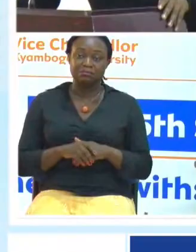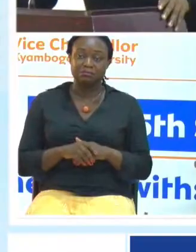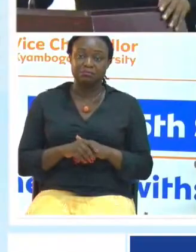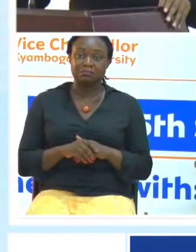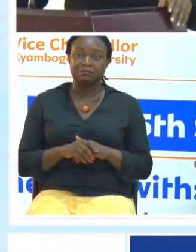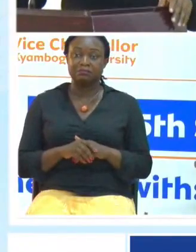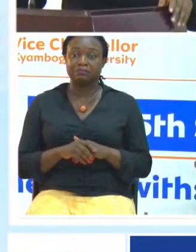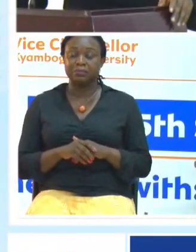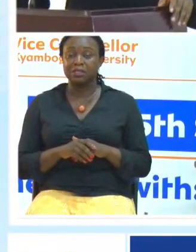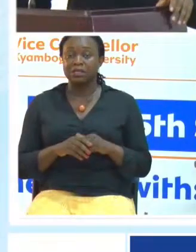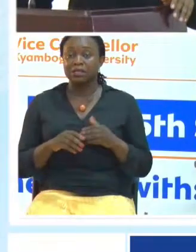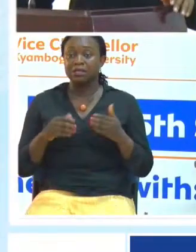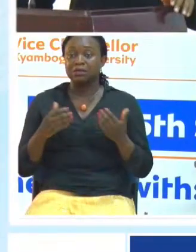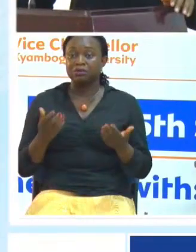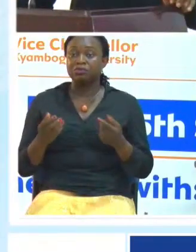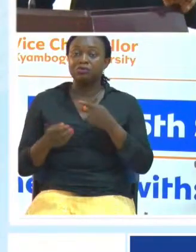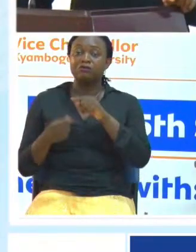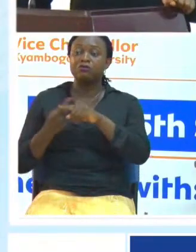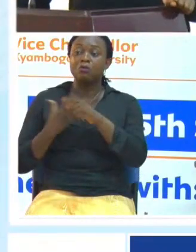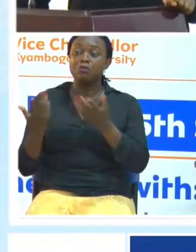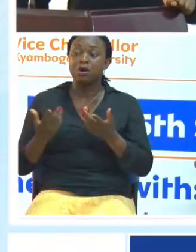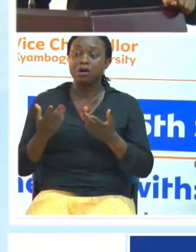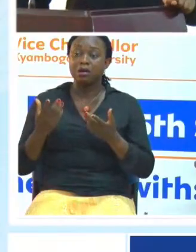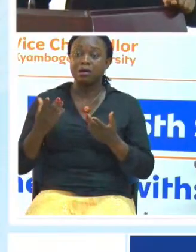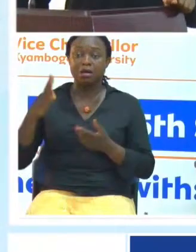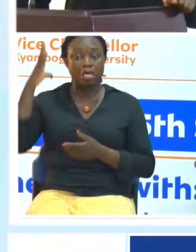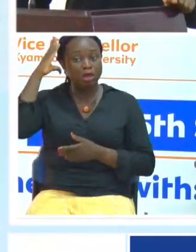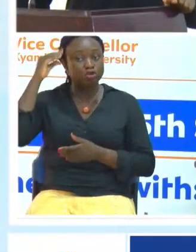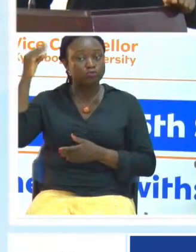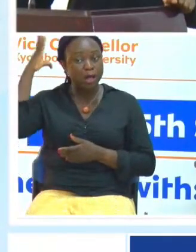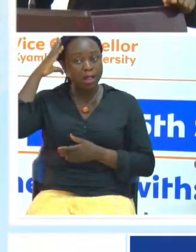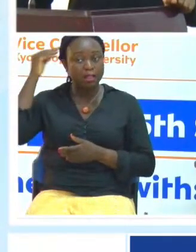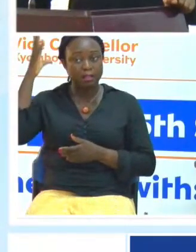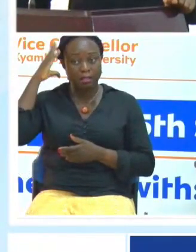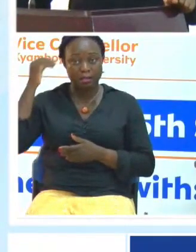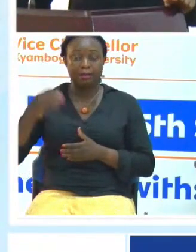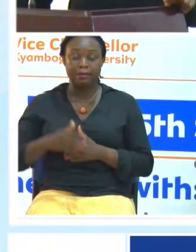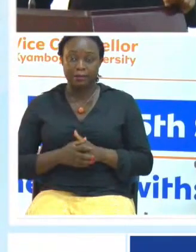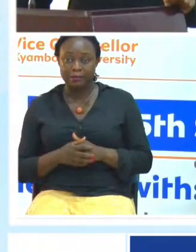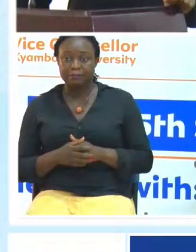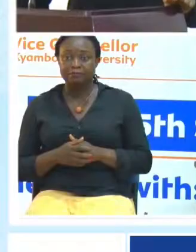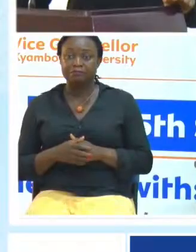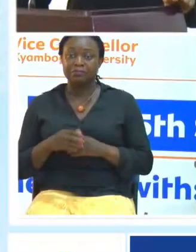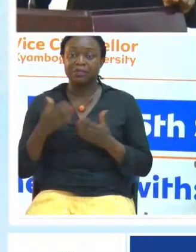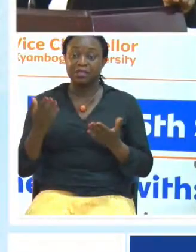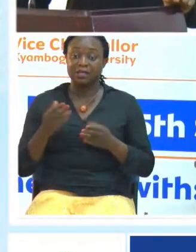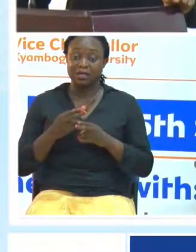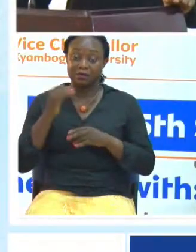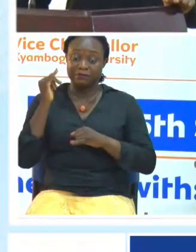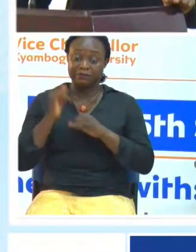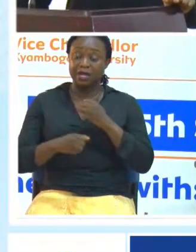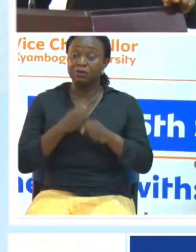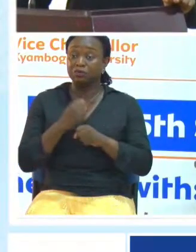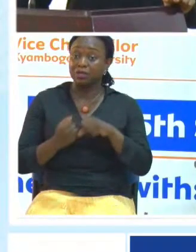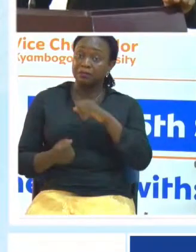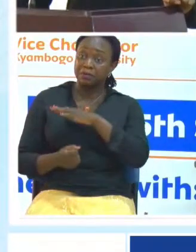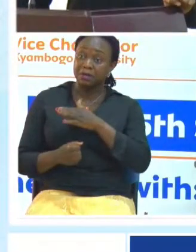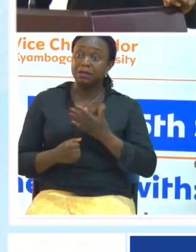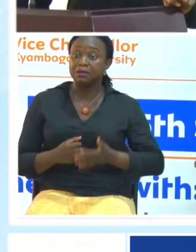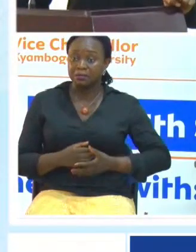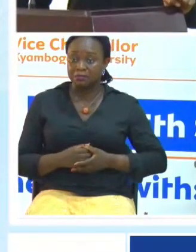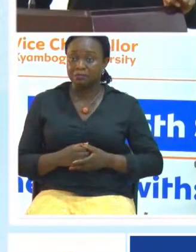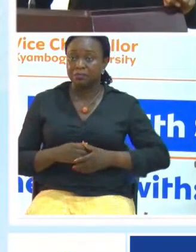Engineering, all the way from Somalia. I'm in my final year. Personally, I can